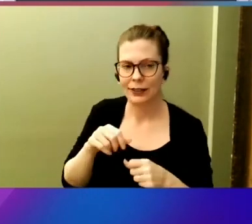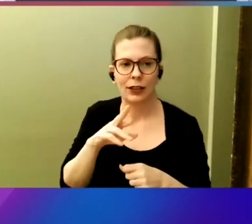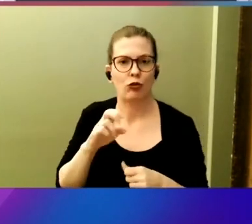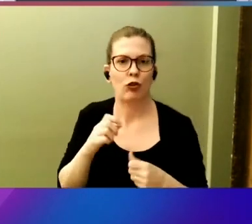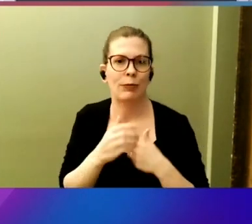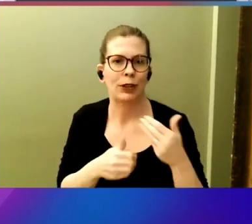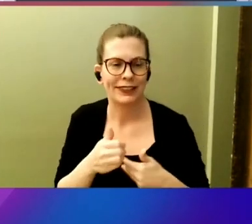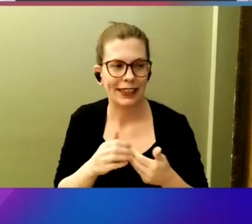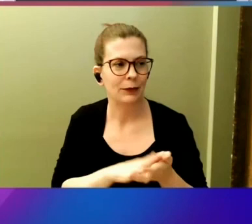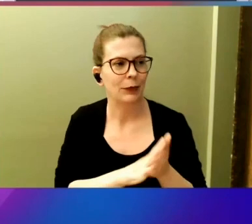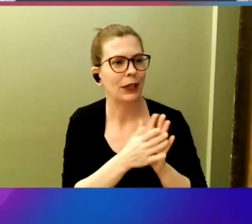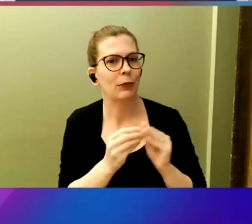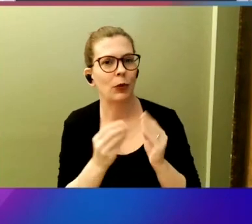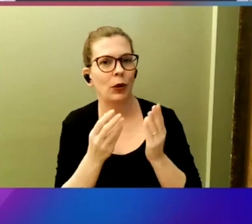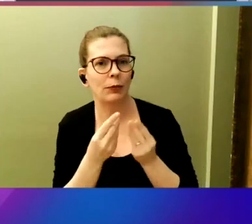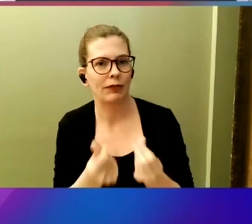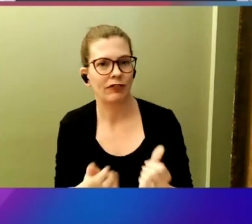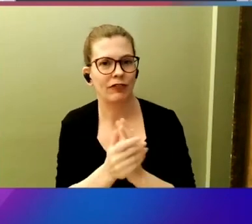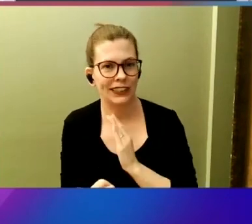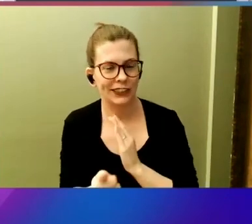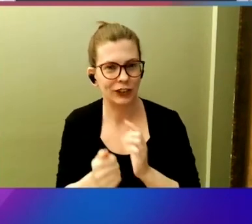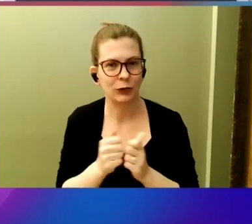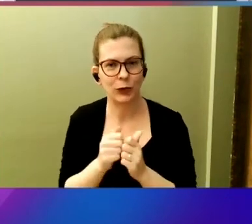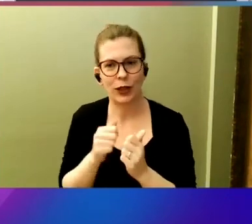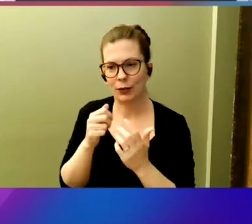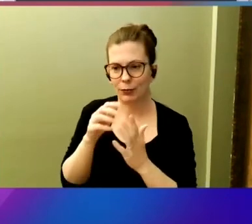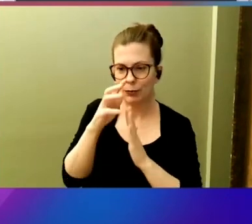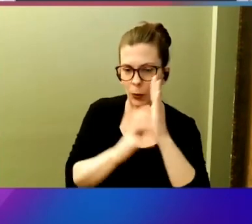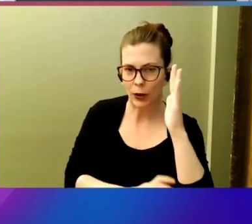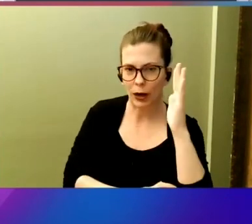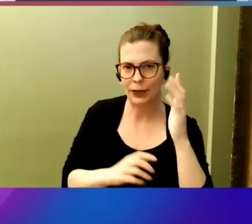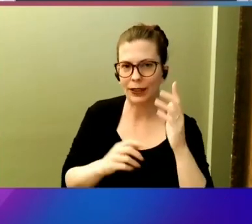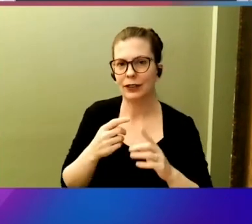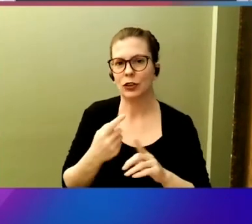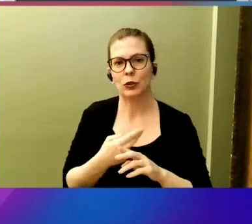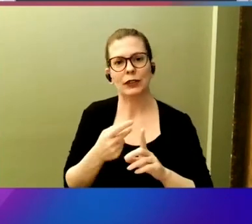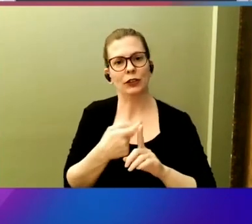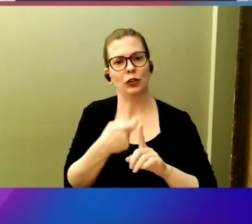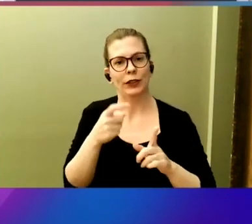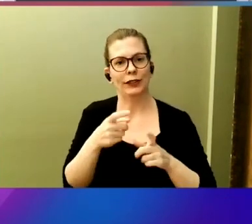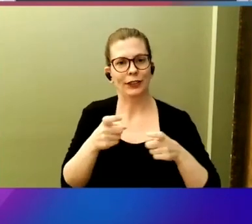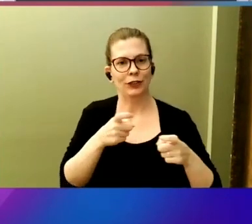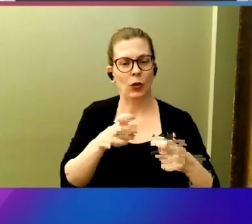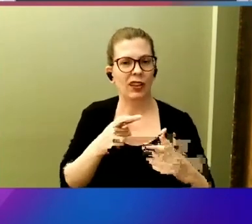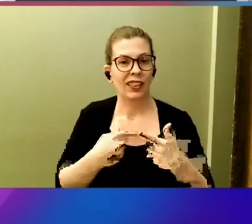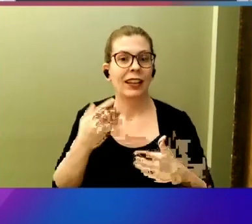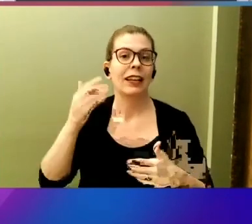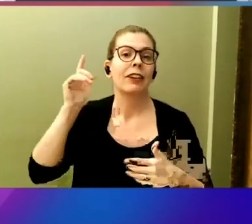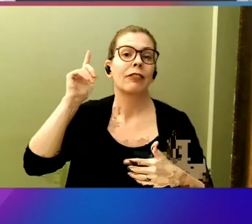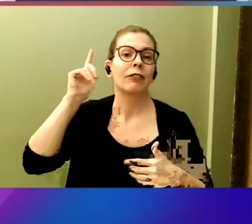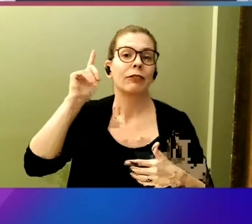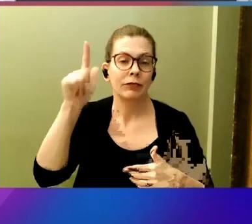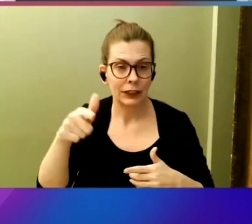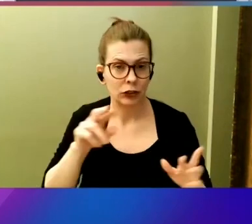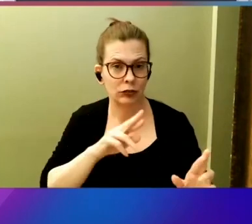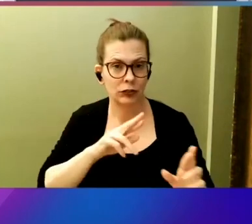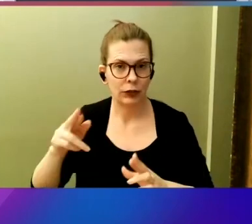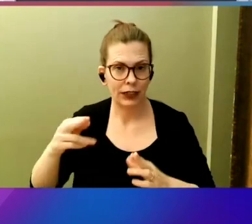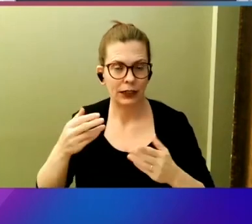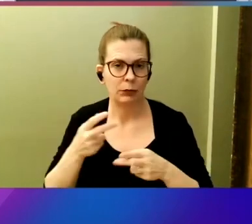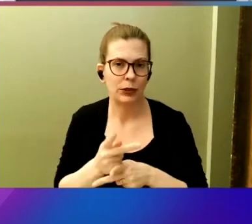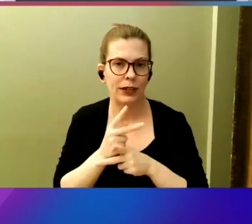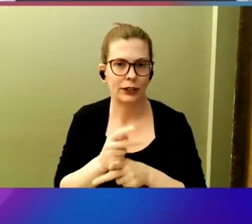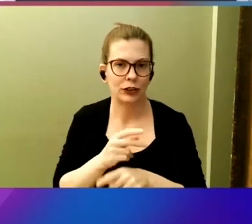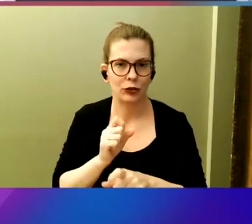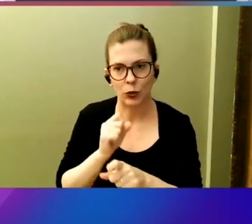in programming using source control, and then eventually, when you're ready to do production workloads or something like that,